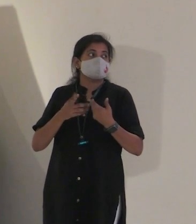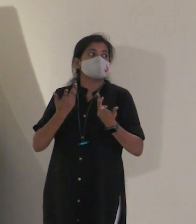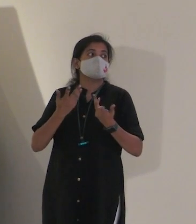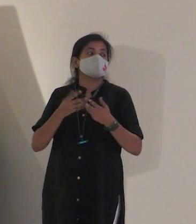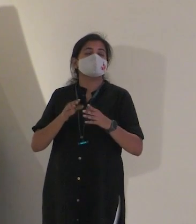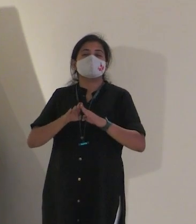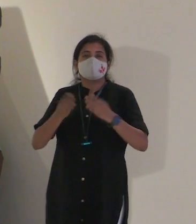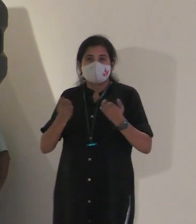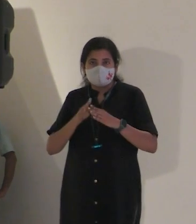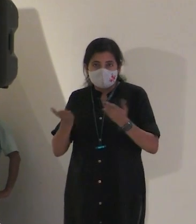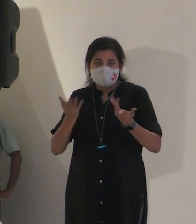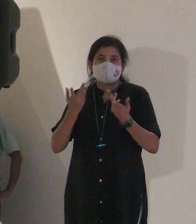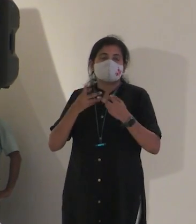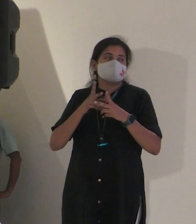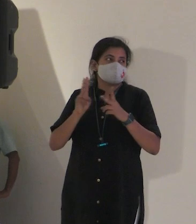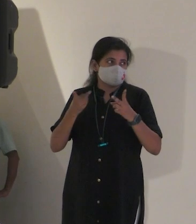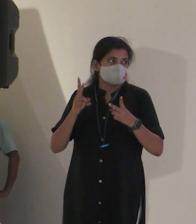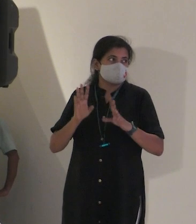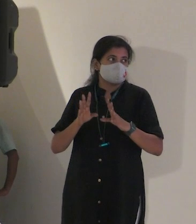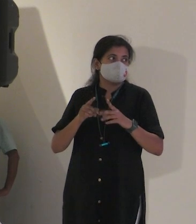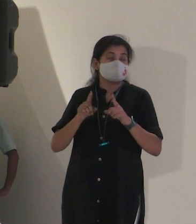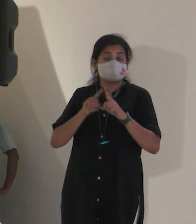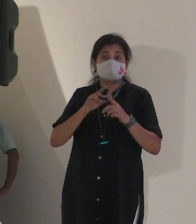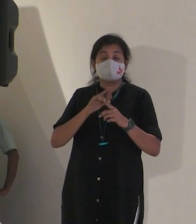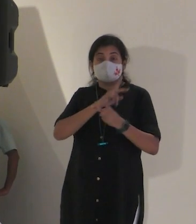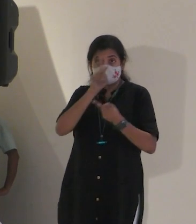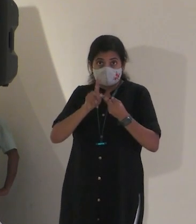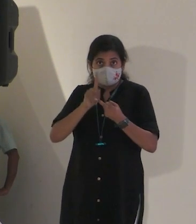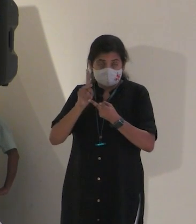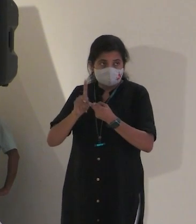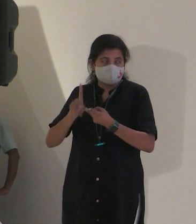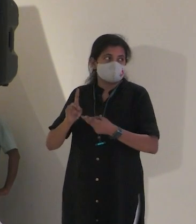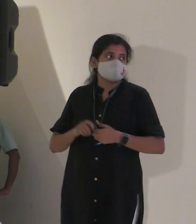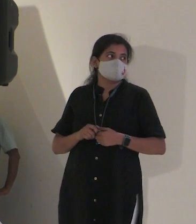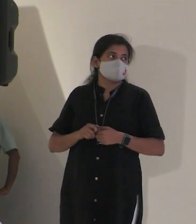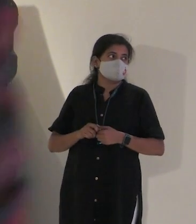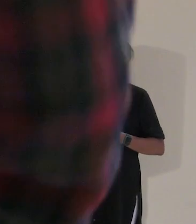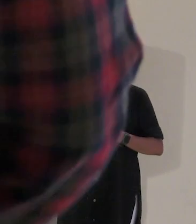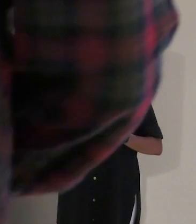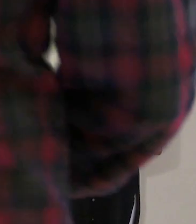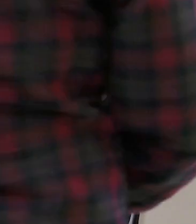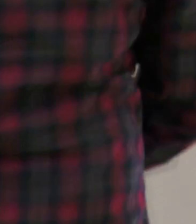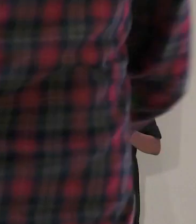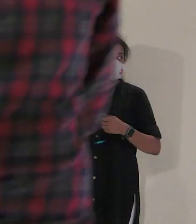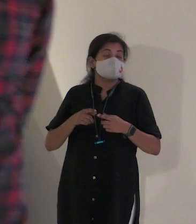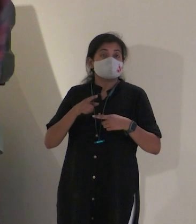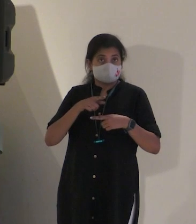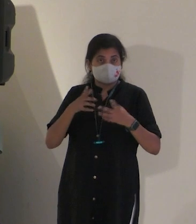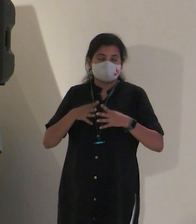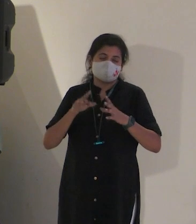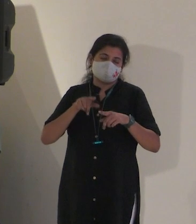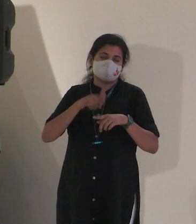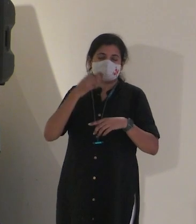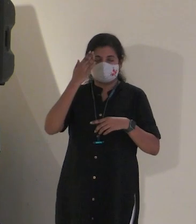some ways and then signify things in certain ways. So keeping that very broadly in